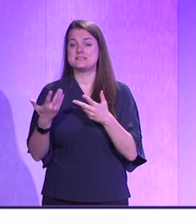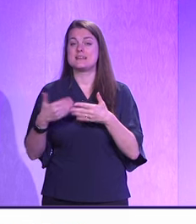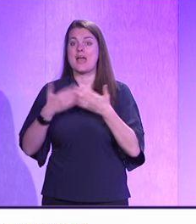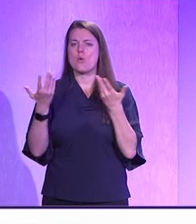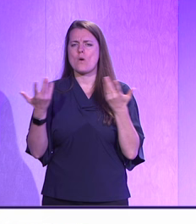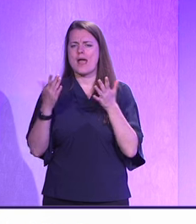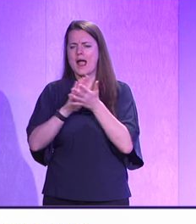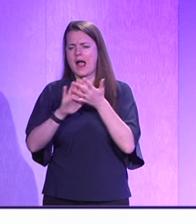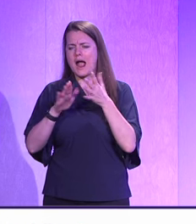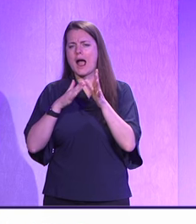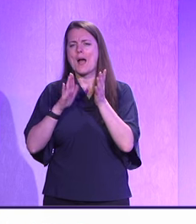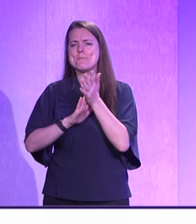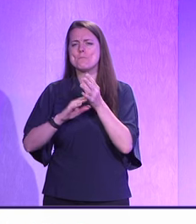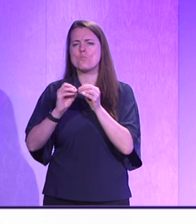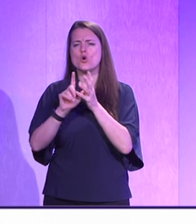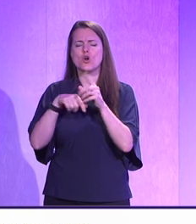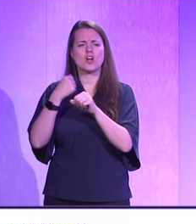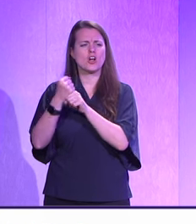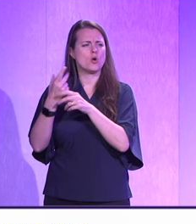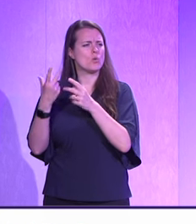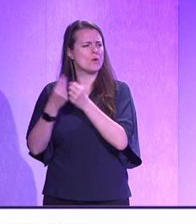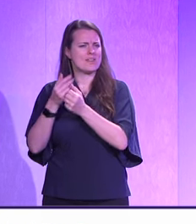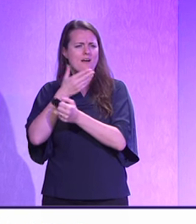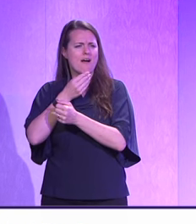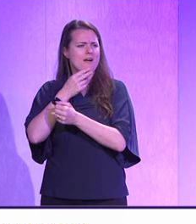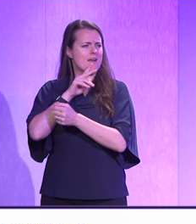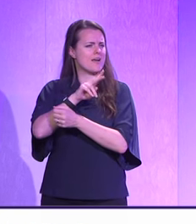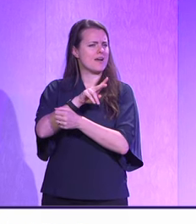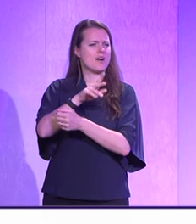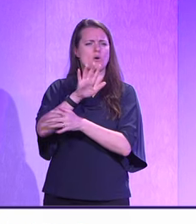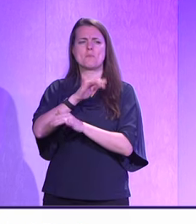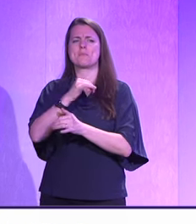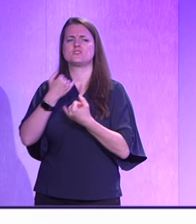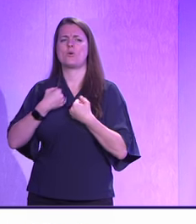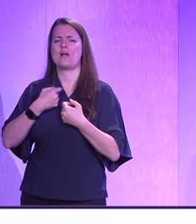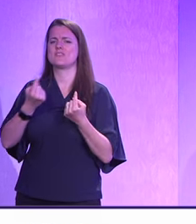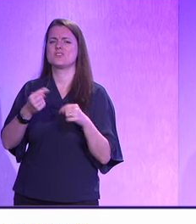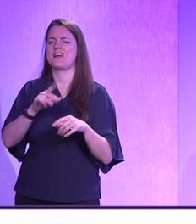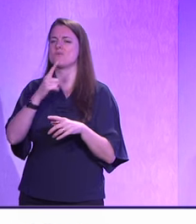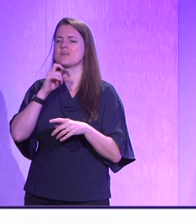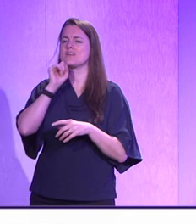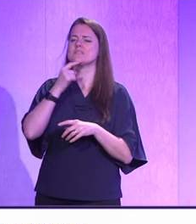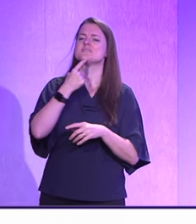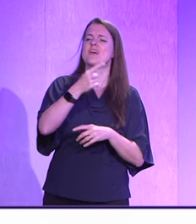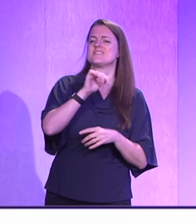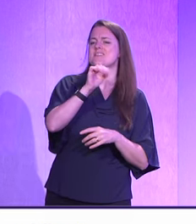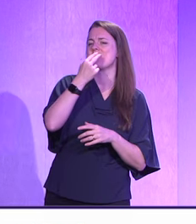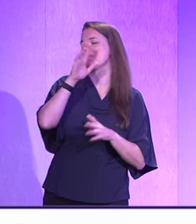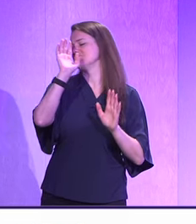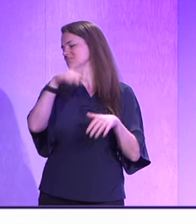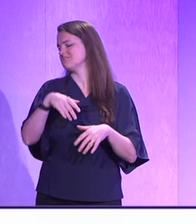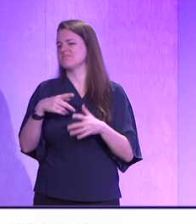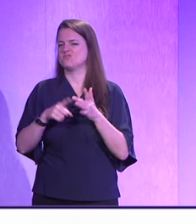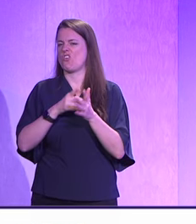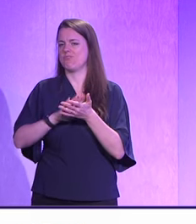John Willis there as well. Is John back today? He's not around. I think he was not feeling well. Anyway, it was amazing. This is a long time ago.